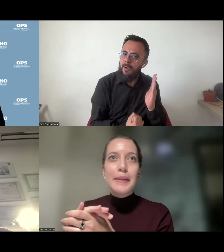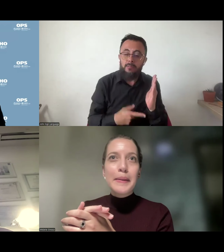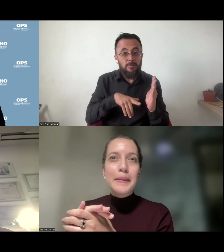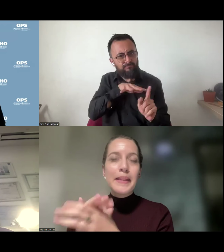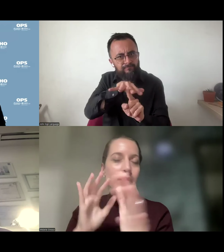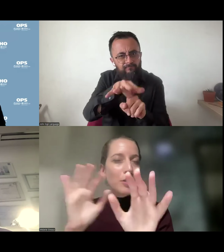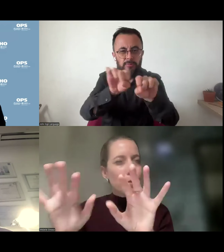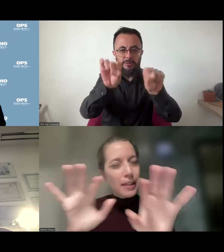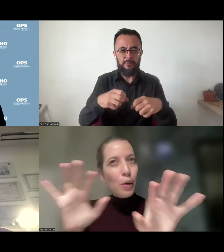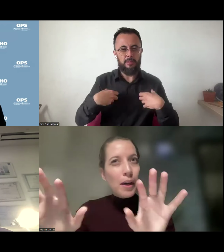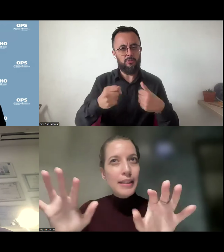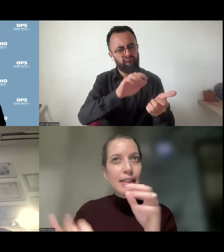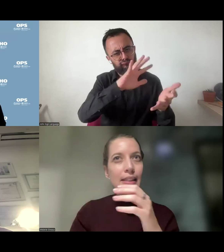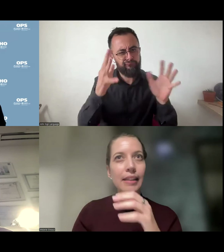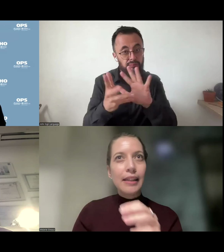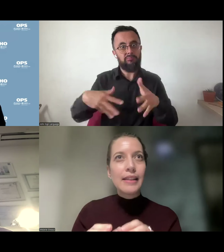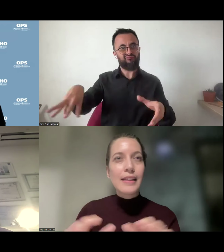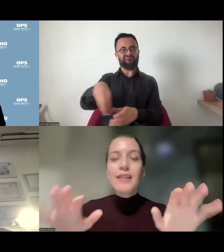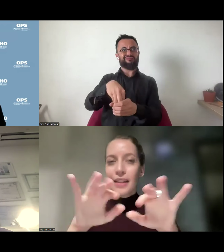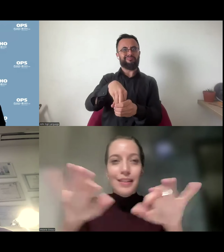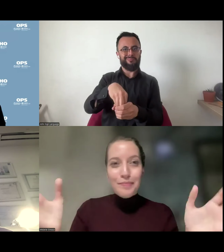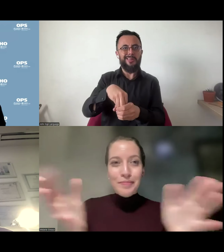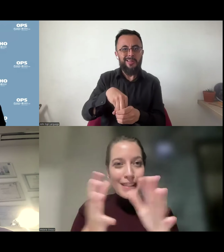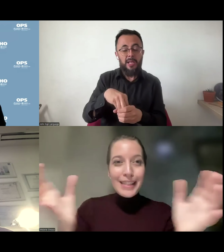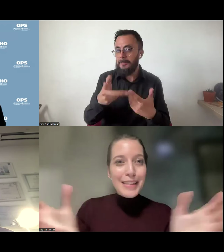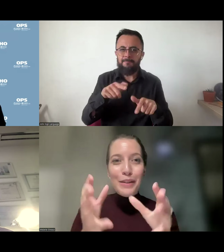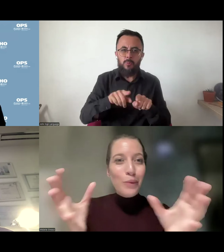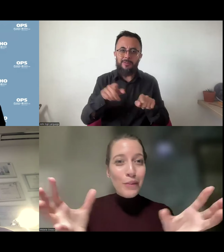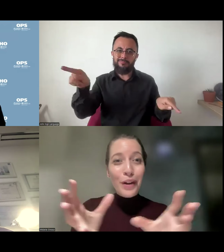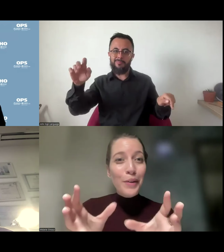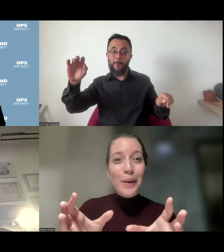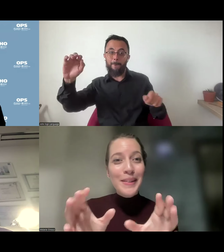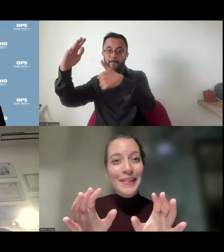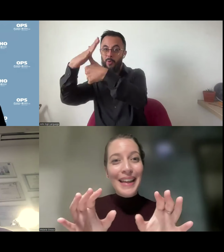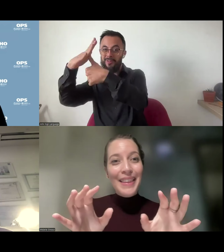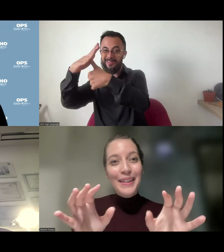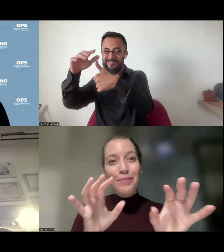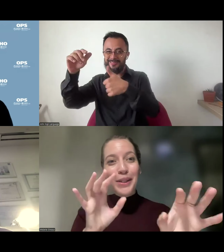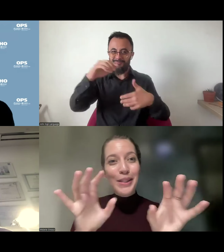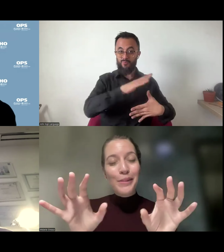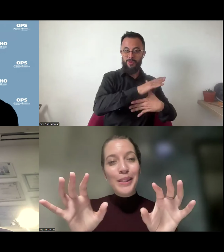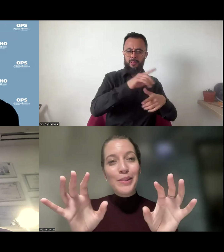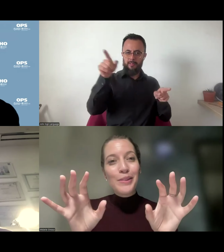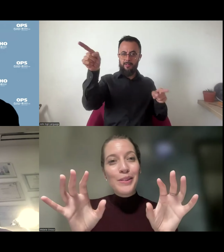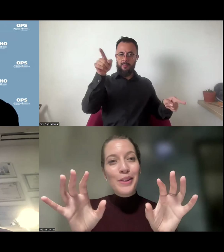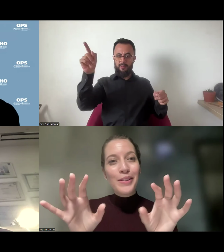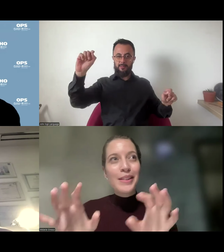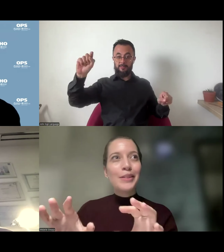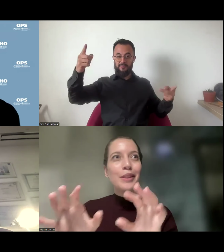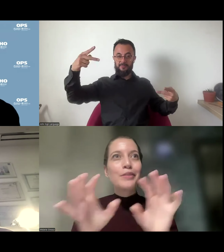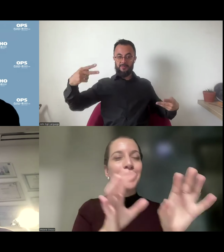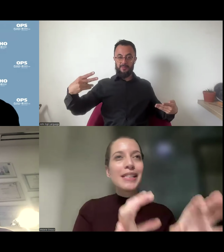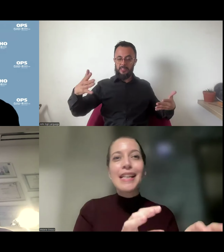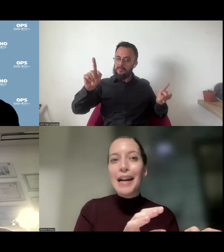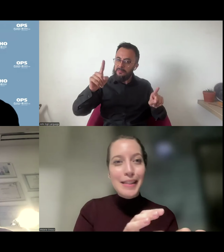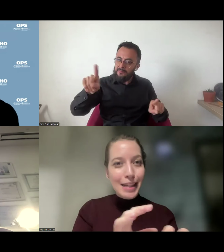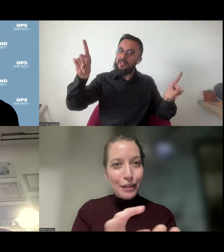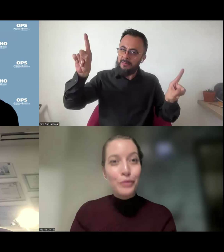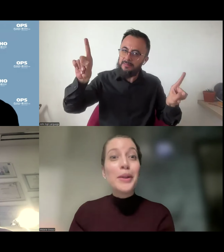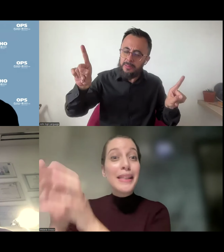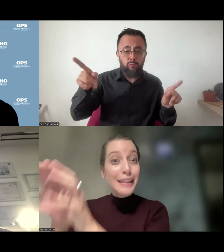And yeah, so they're quite distinct in this. They still work very well together, but we do not reference